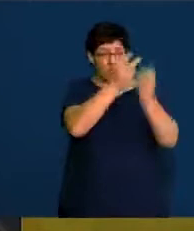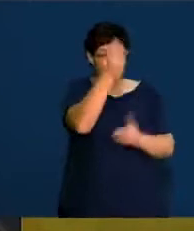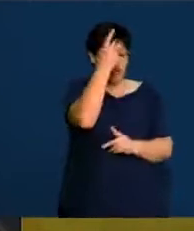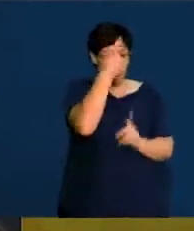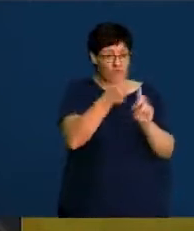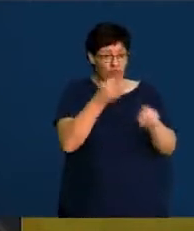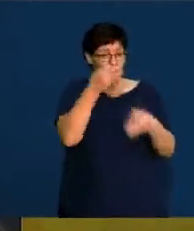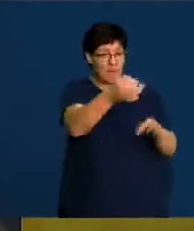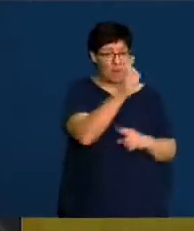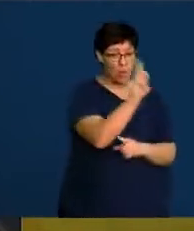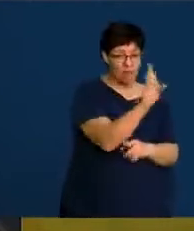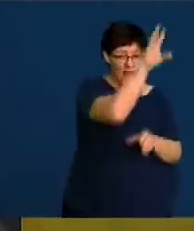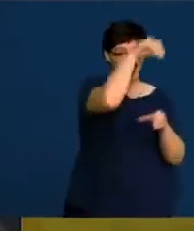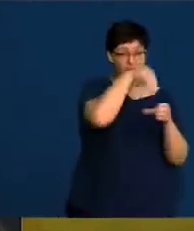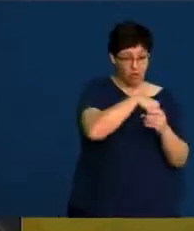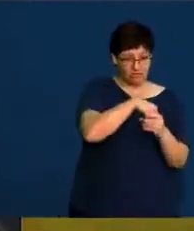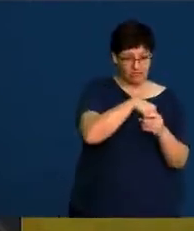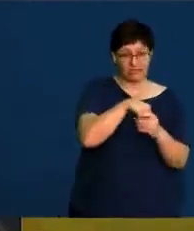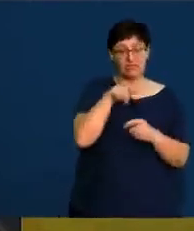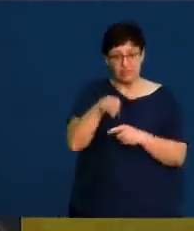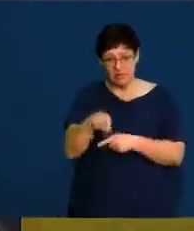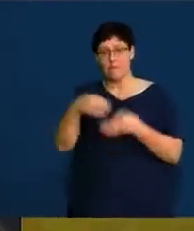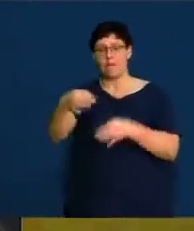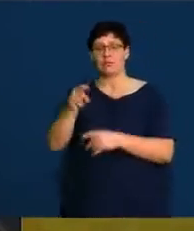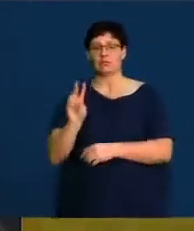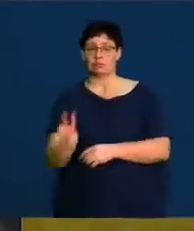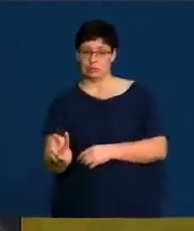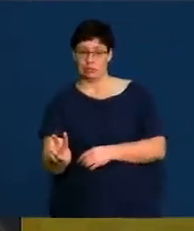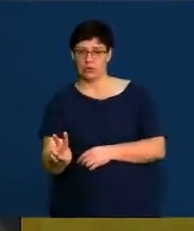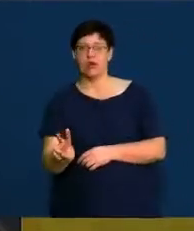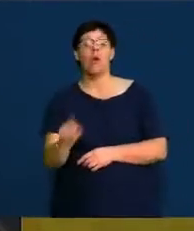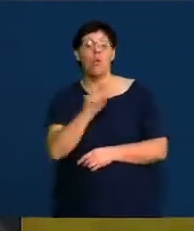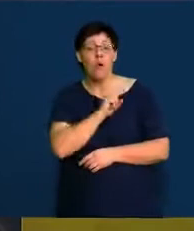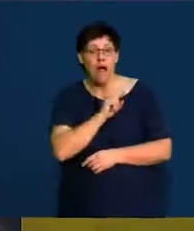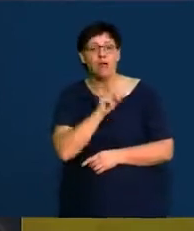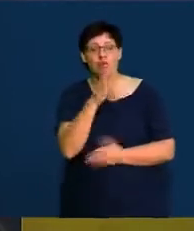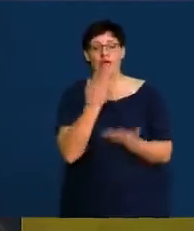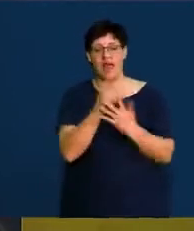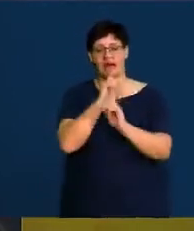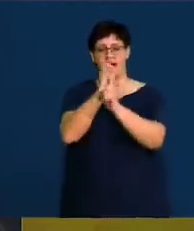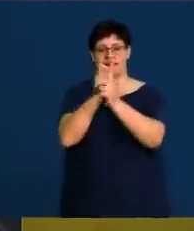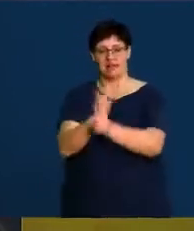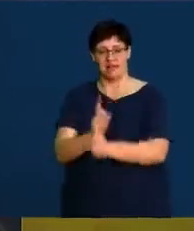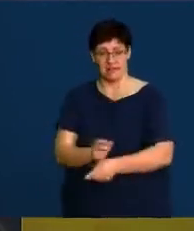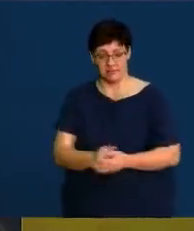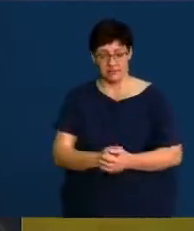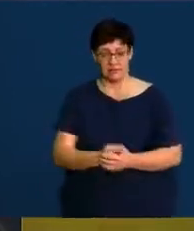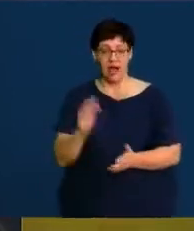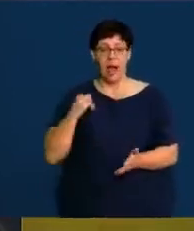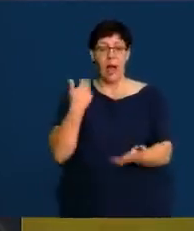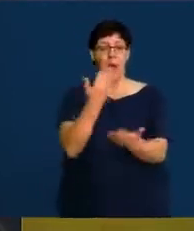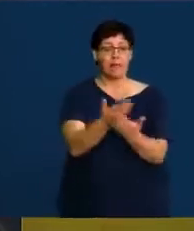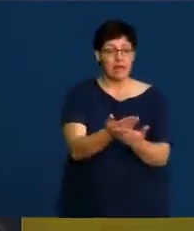from Geography Paper 1 into Geography Paper 2 in order to answer these questions. Application